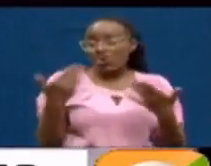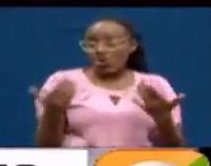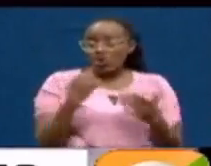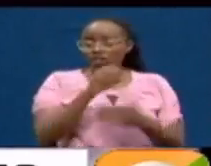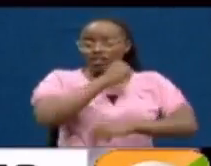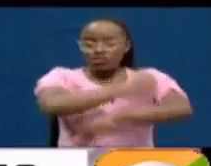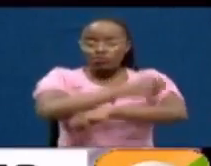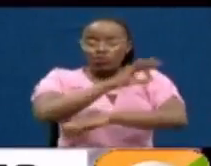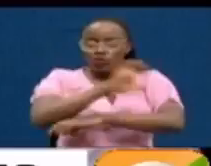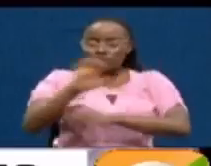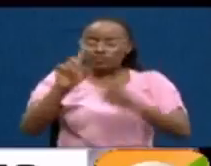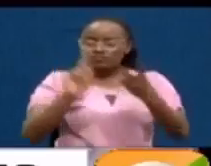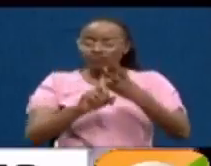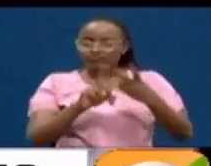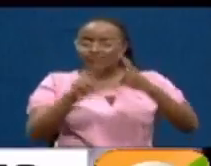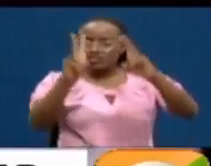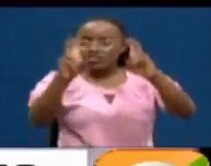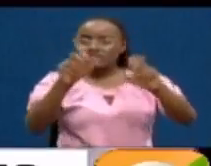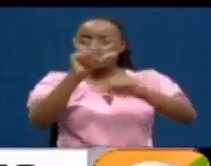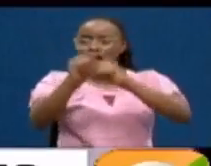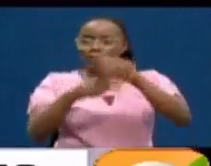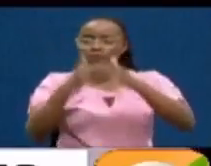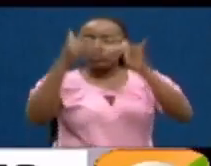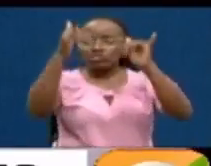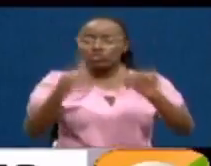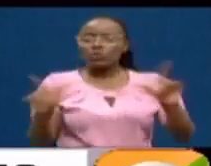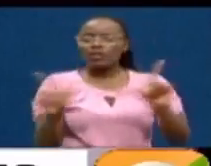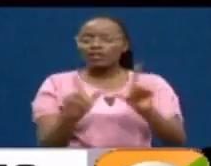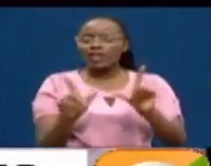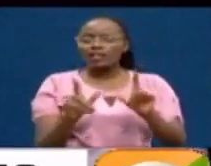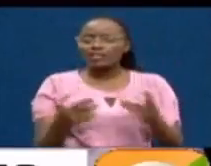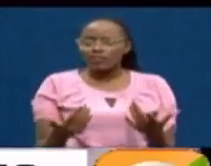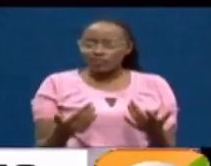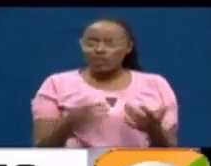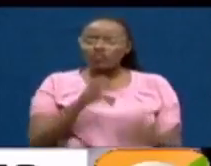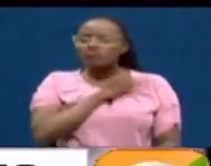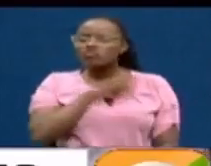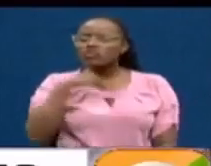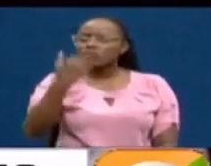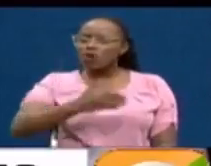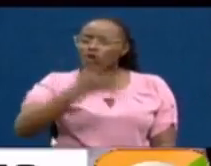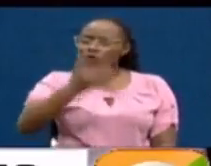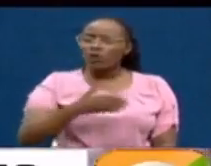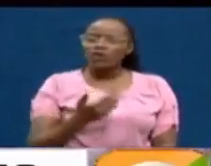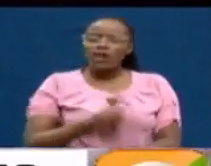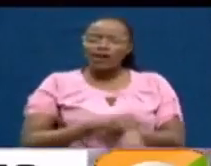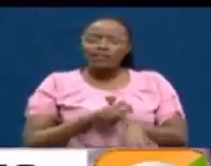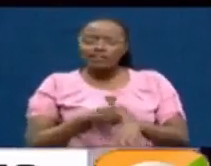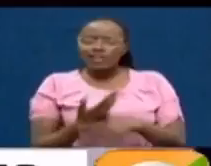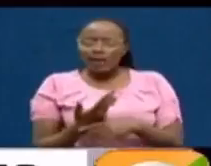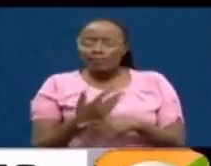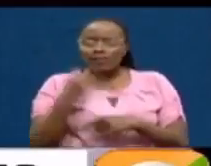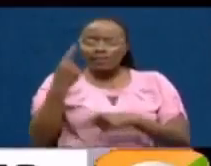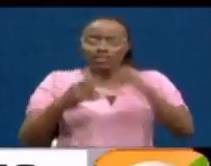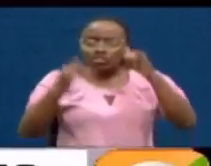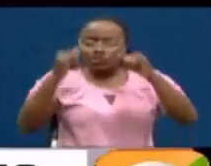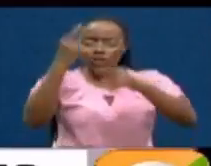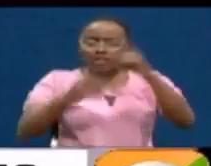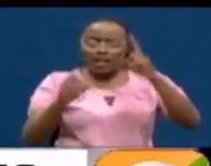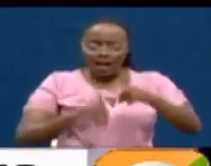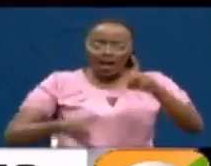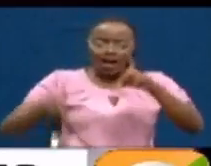that. Then kuna issue ingine ya kurenew license. Nasikia kicomplain ati, tukiruka mwaka governor ina